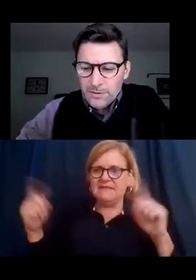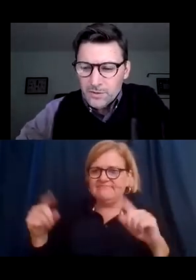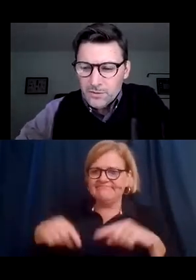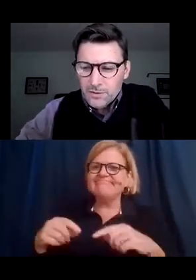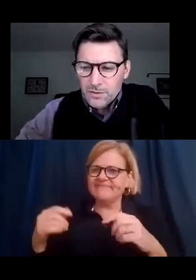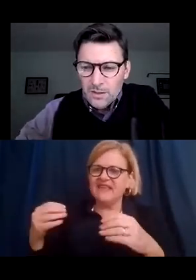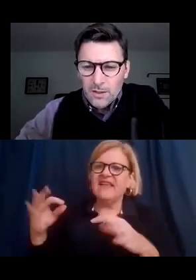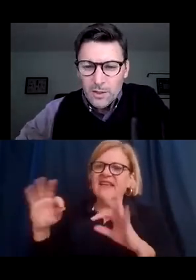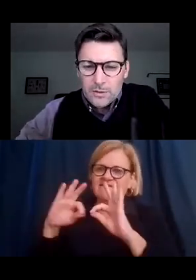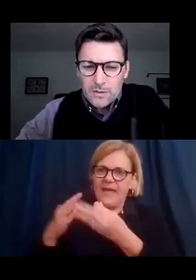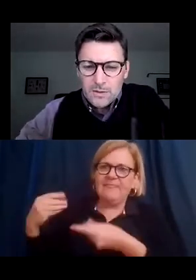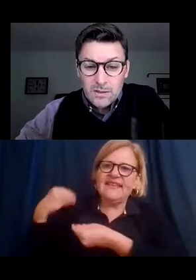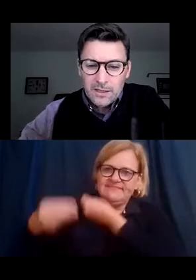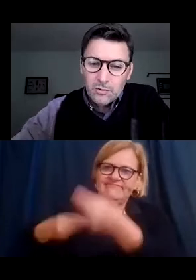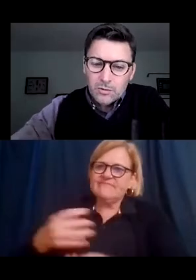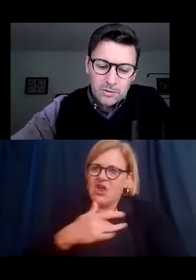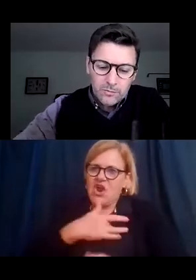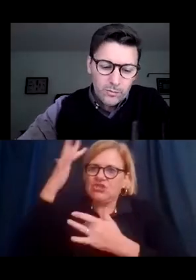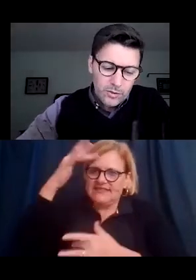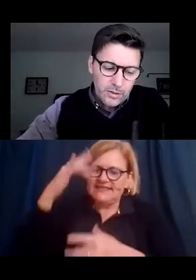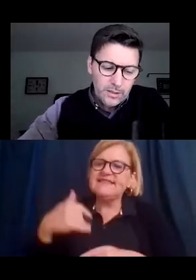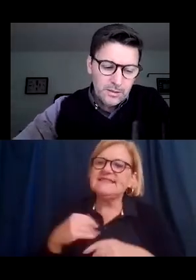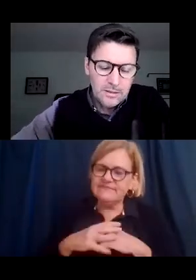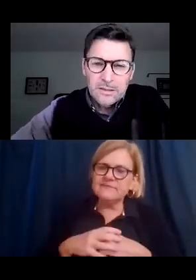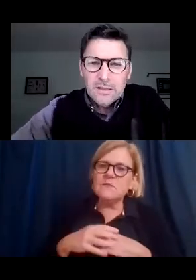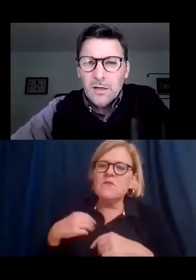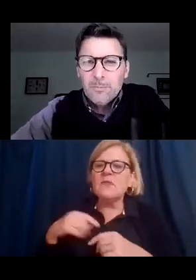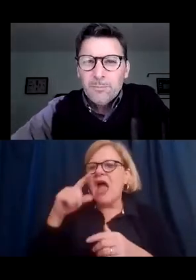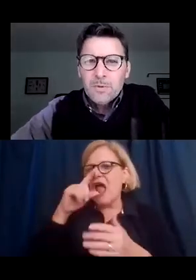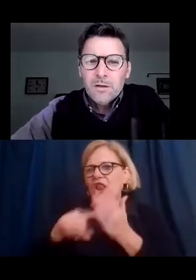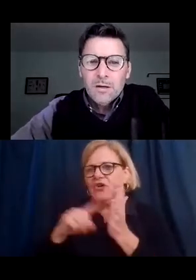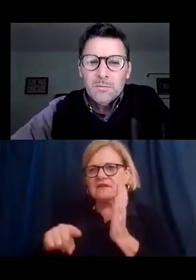strong family history of heart disease. I go looking for genetic